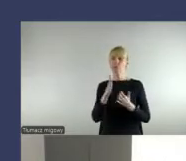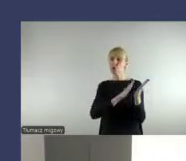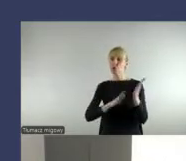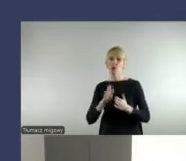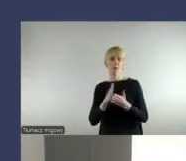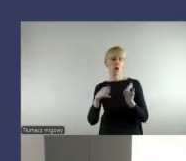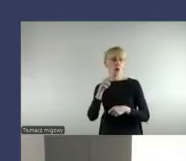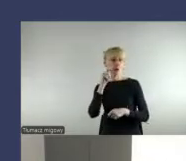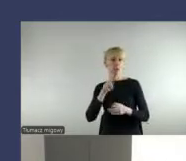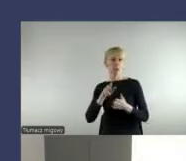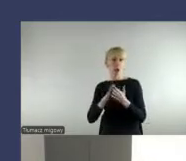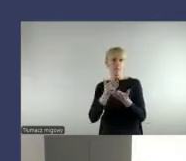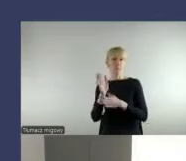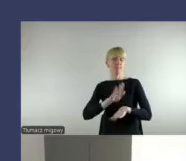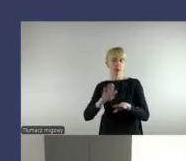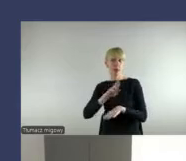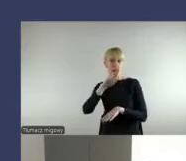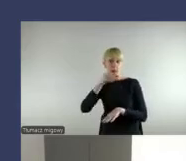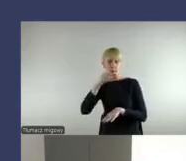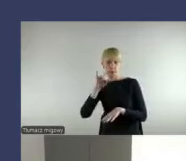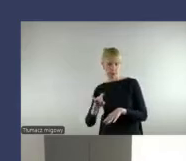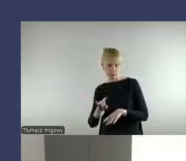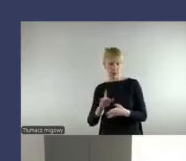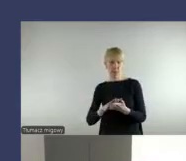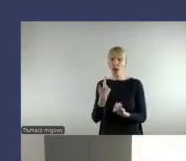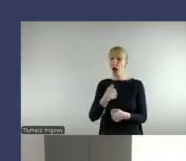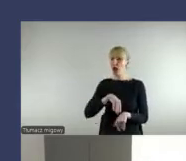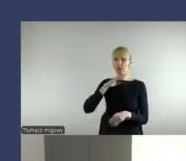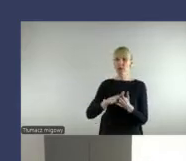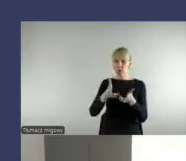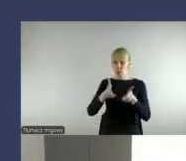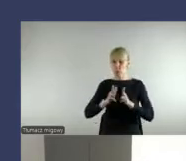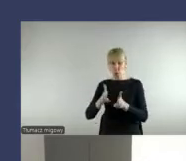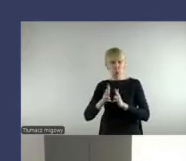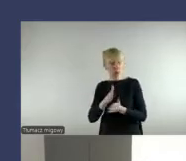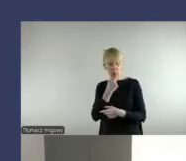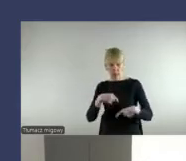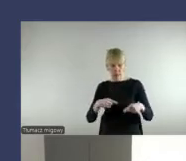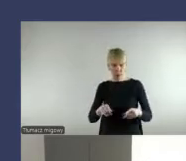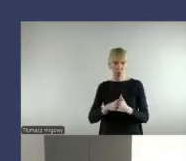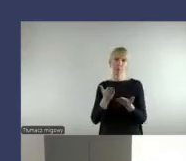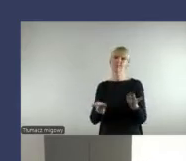The municipality of Ozimek provided evacuation sites,